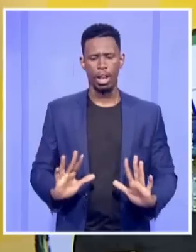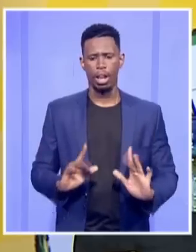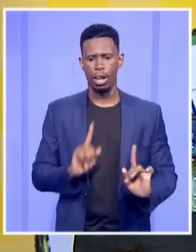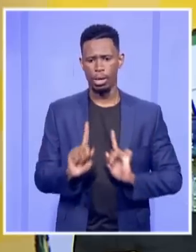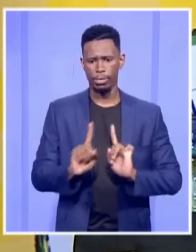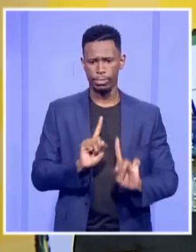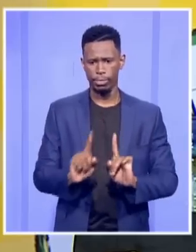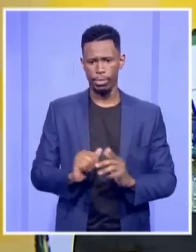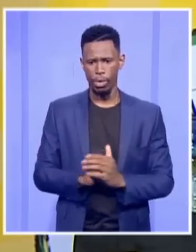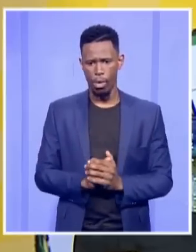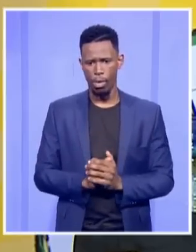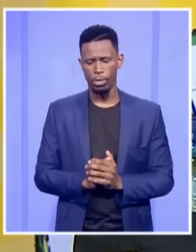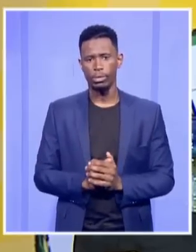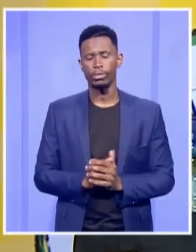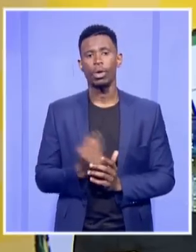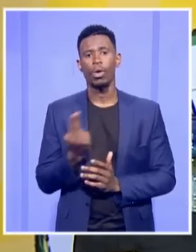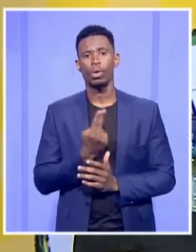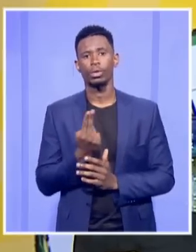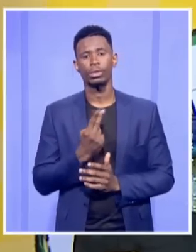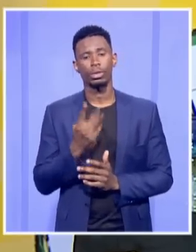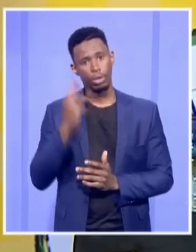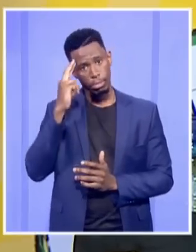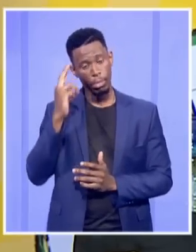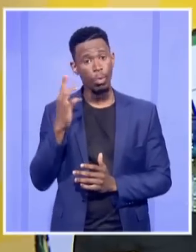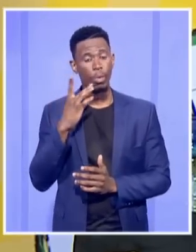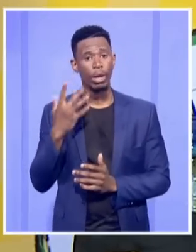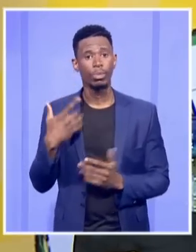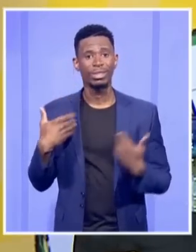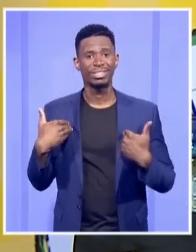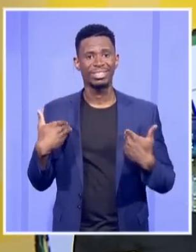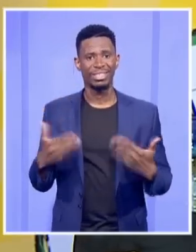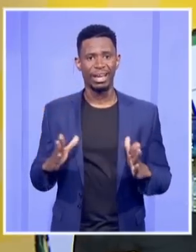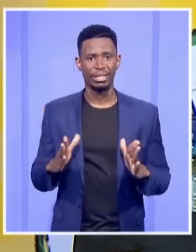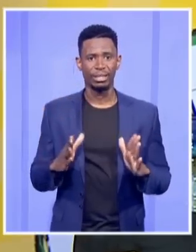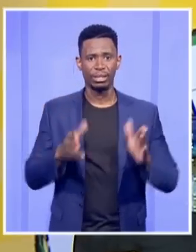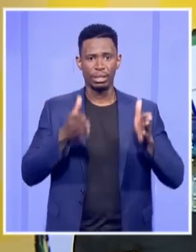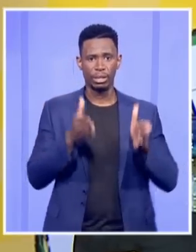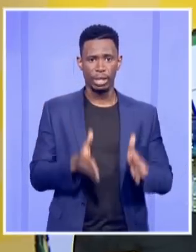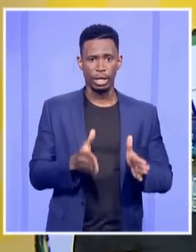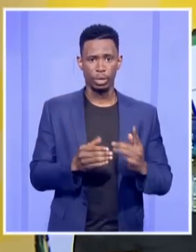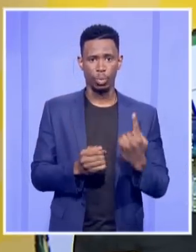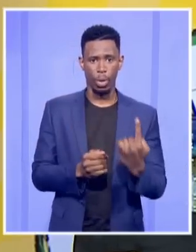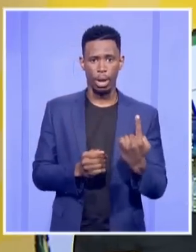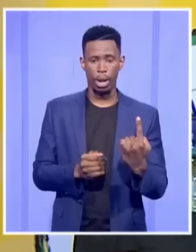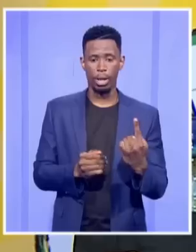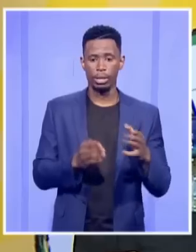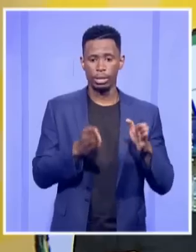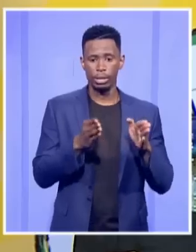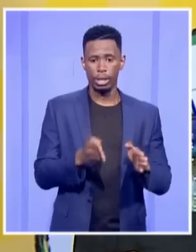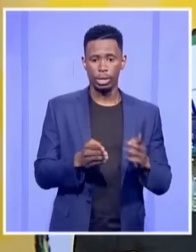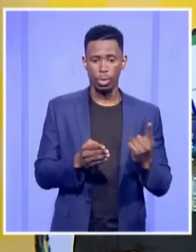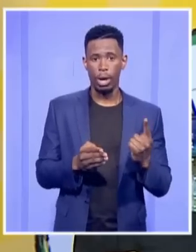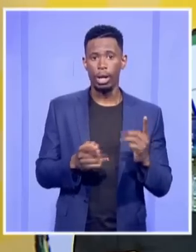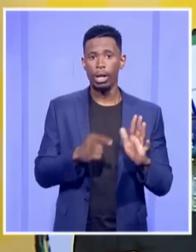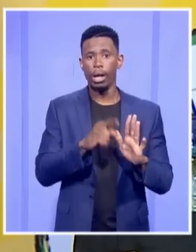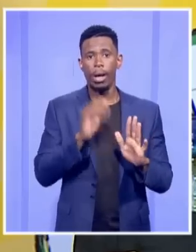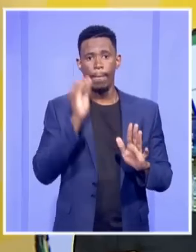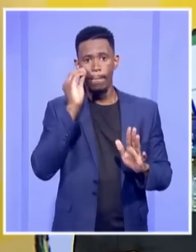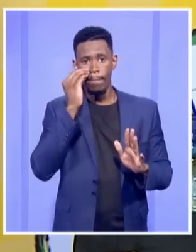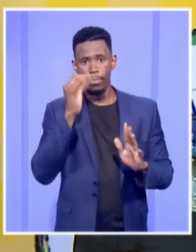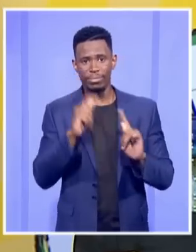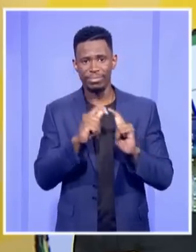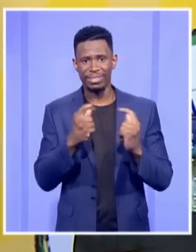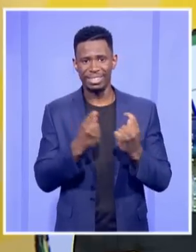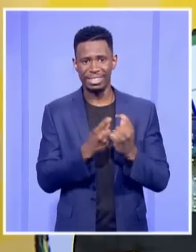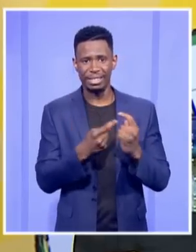We'll indicate to yourselves when we open session 1, the media relations team that is there on your file. So you have to keep these files,